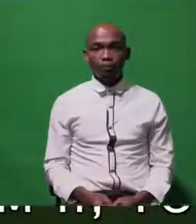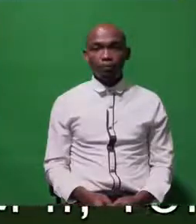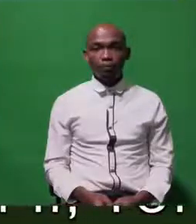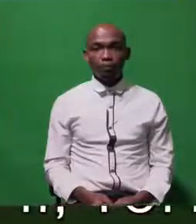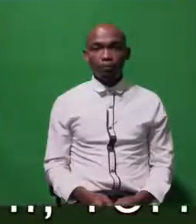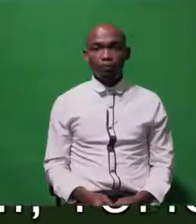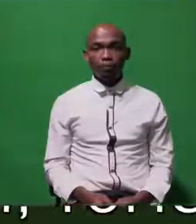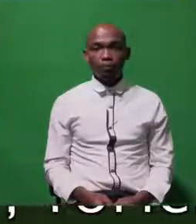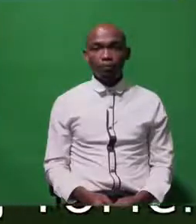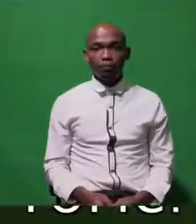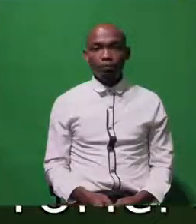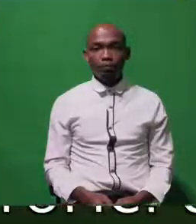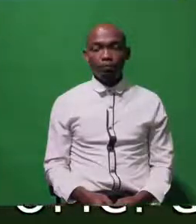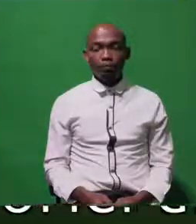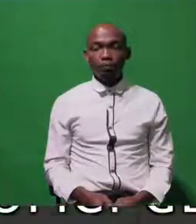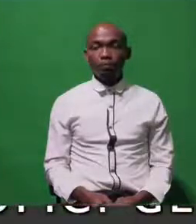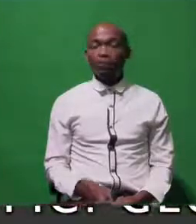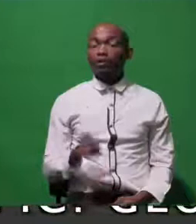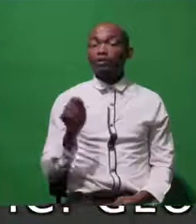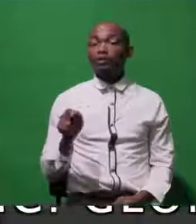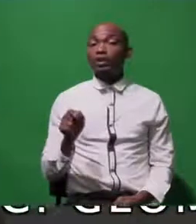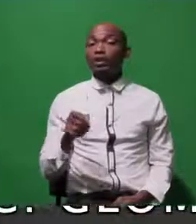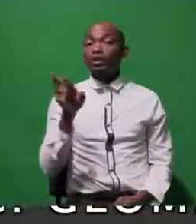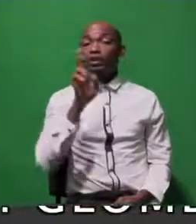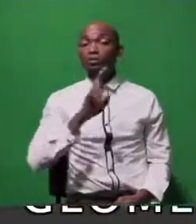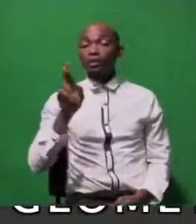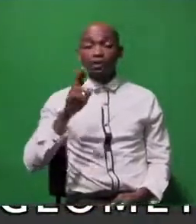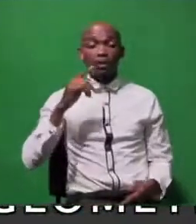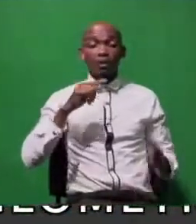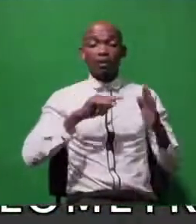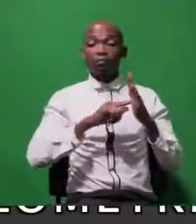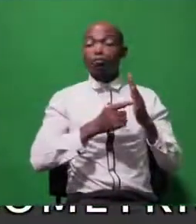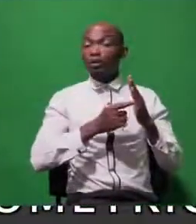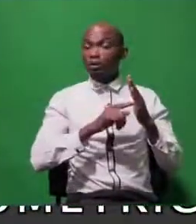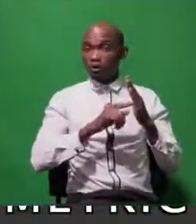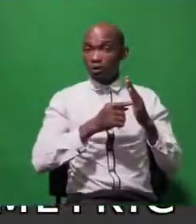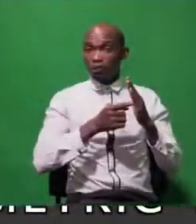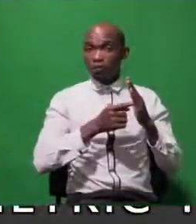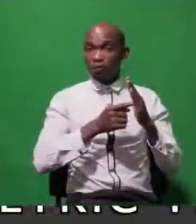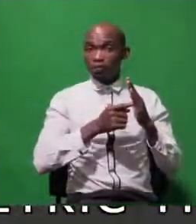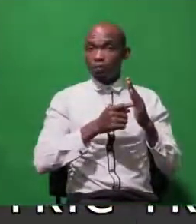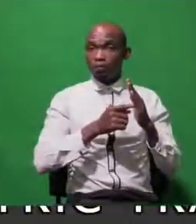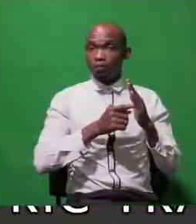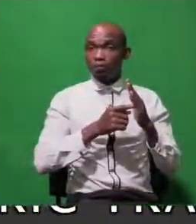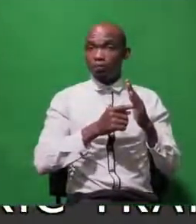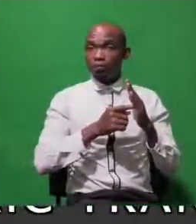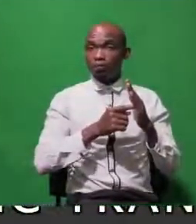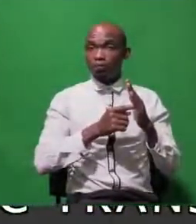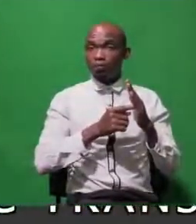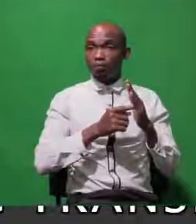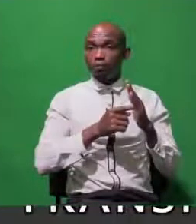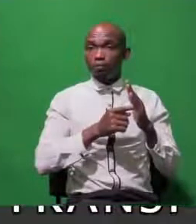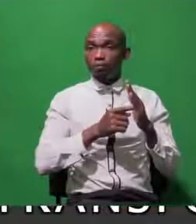So here we can reflect the point within a plane. And the coordinate